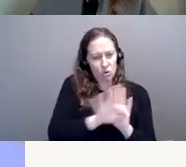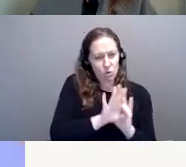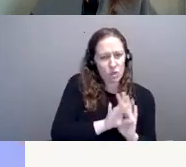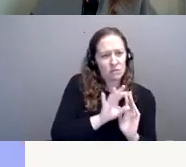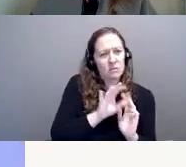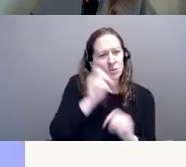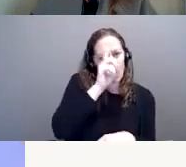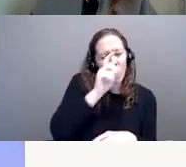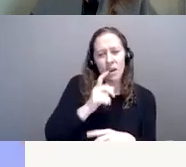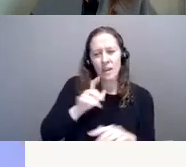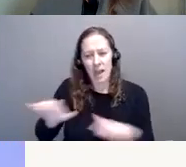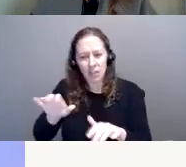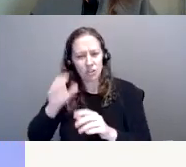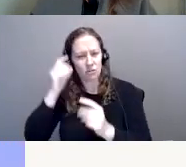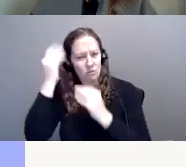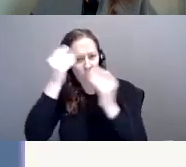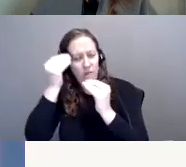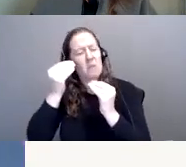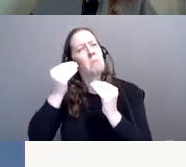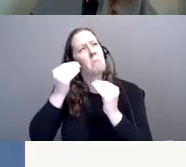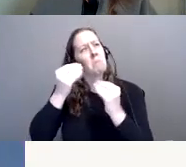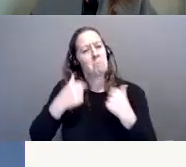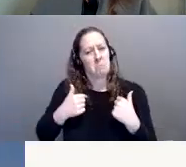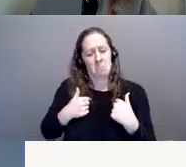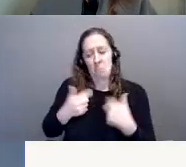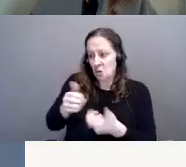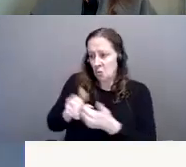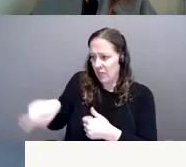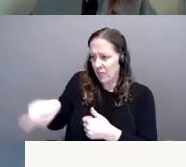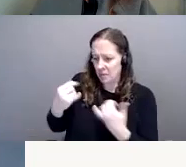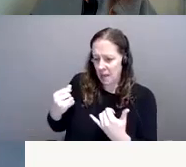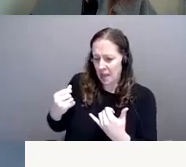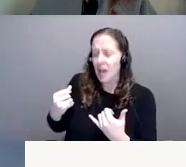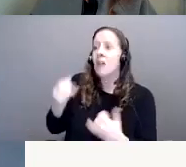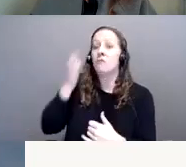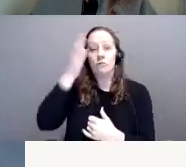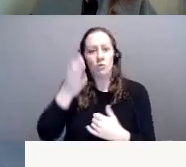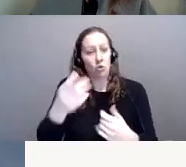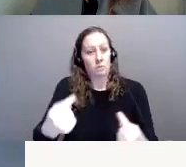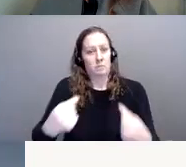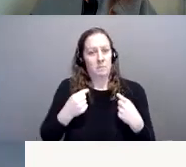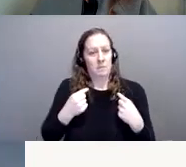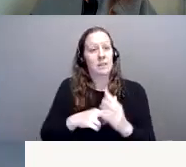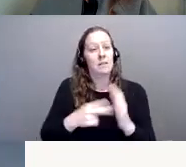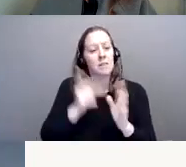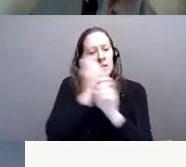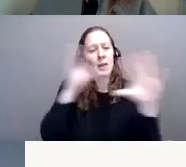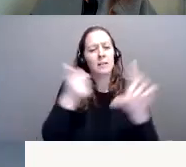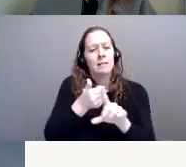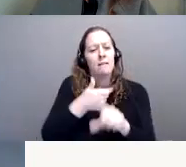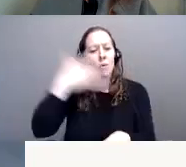in the future you will want to be treated. Imagine yourself as much older than you are now. Will you want to be treated like